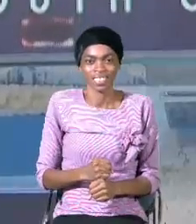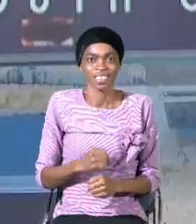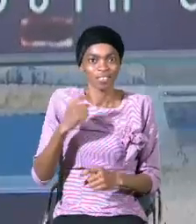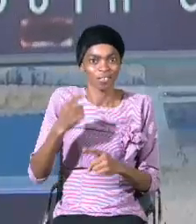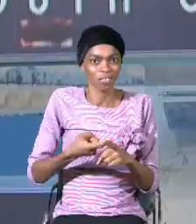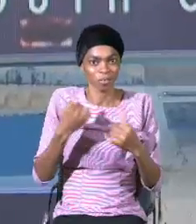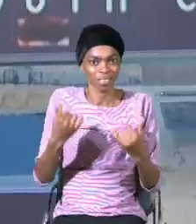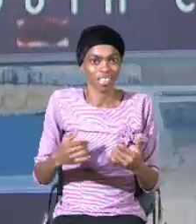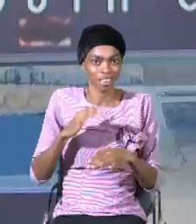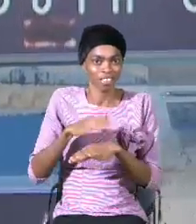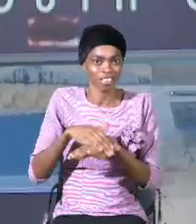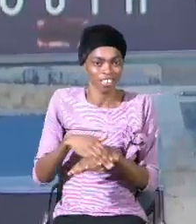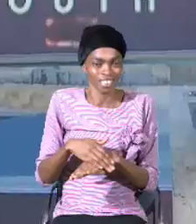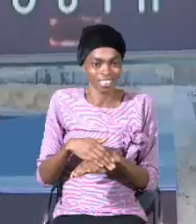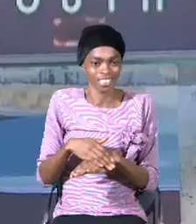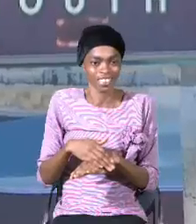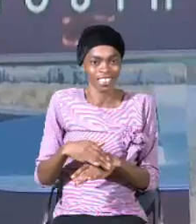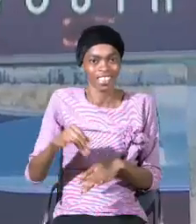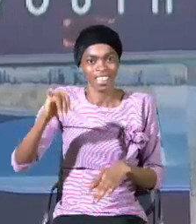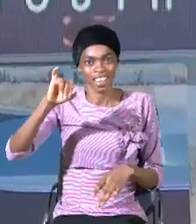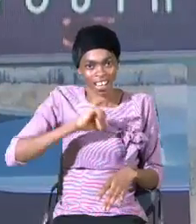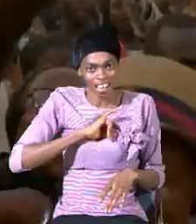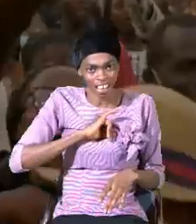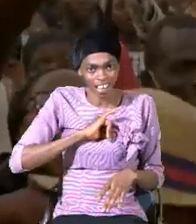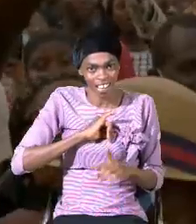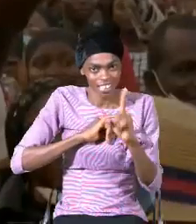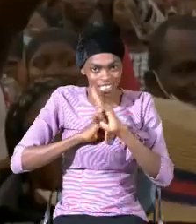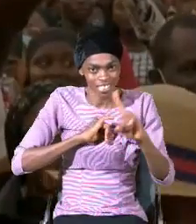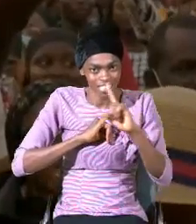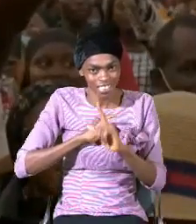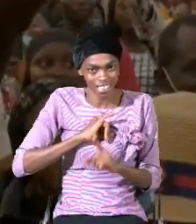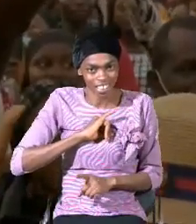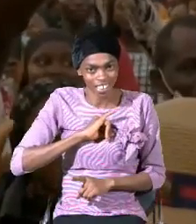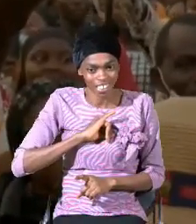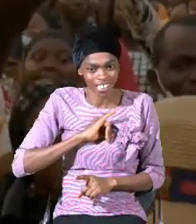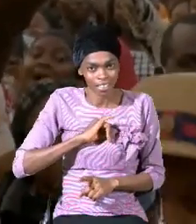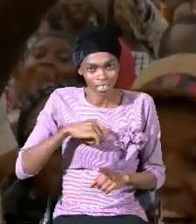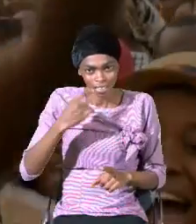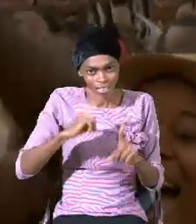henceforth, I say it well.